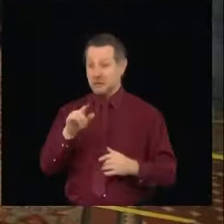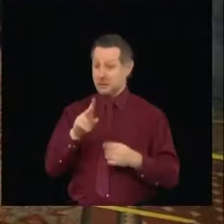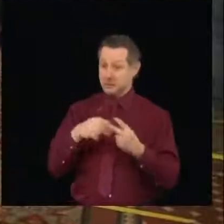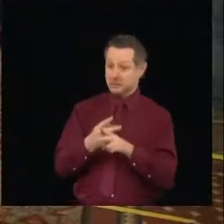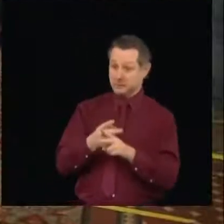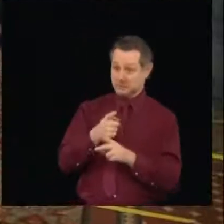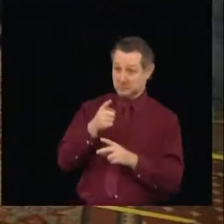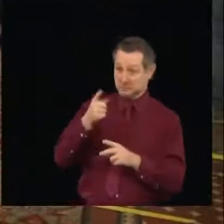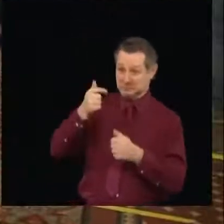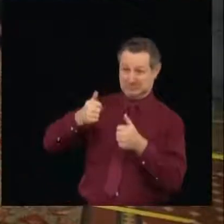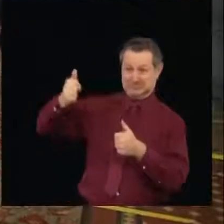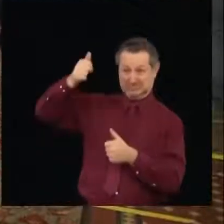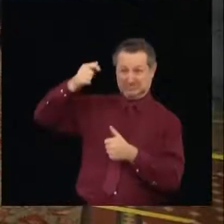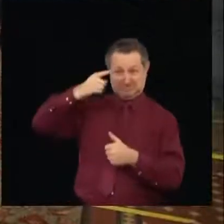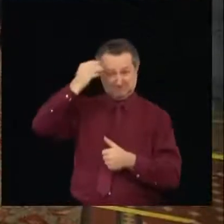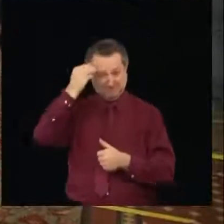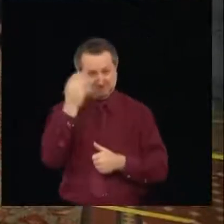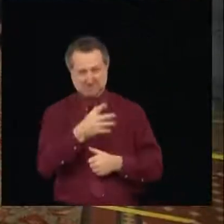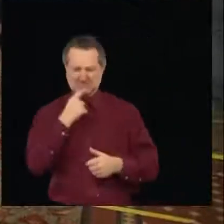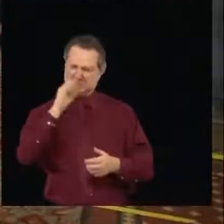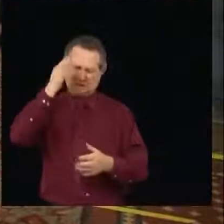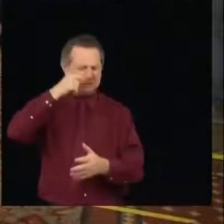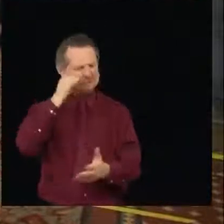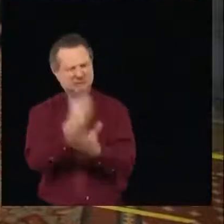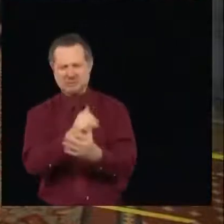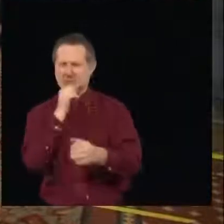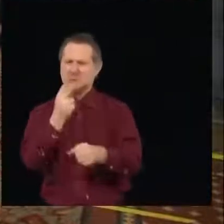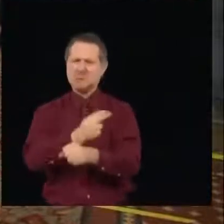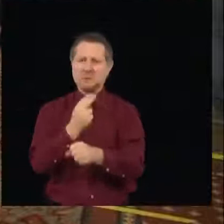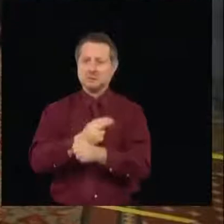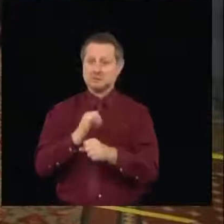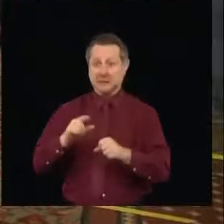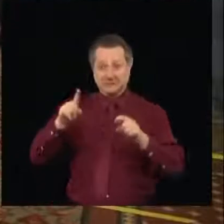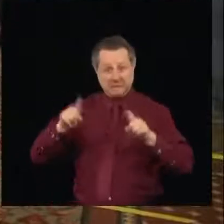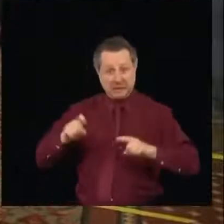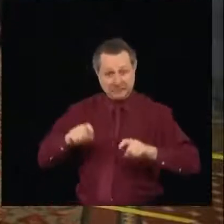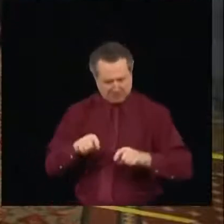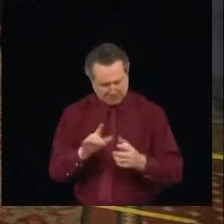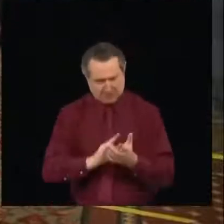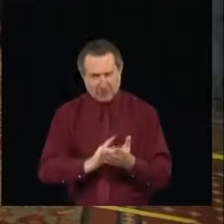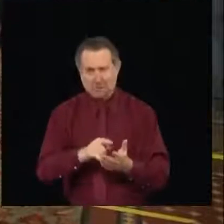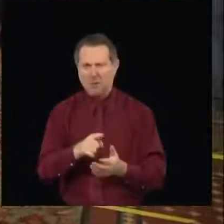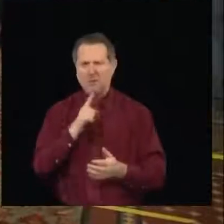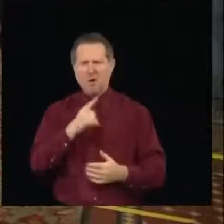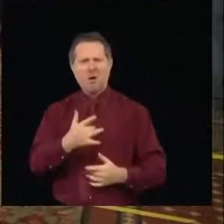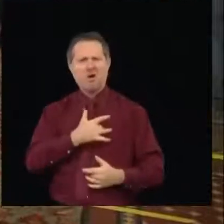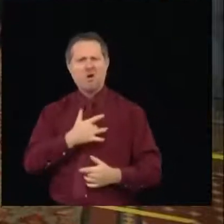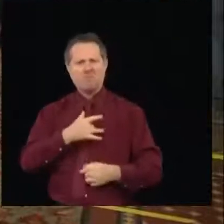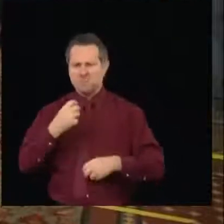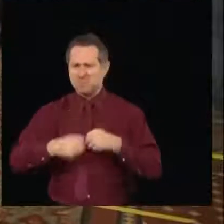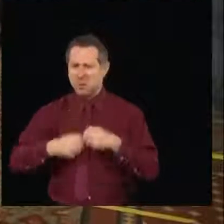cardiac arrests at a slightly elevated level. Is the state aware of any such concerns through its own analysis?